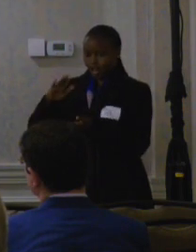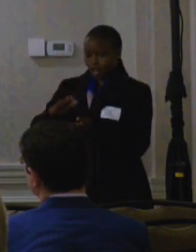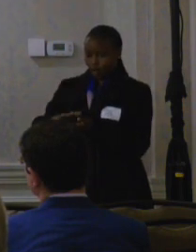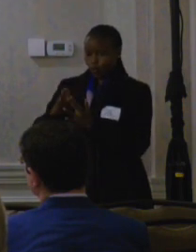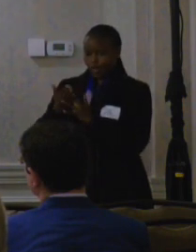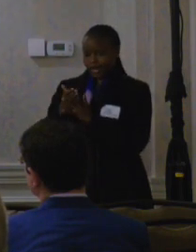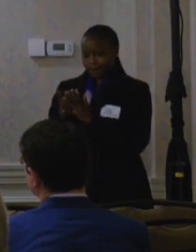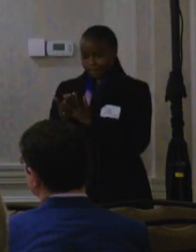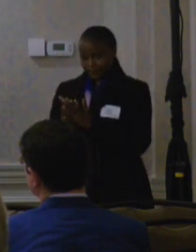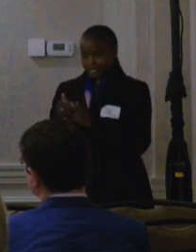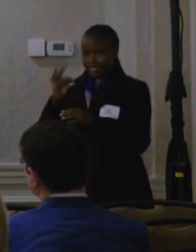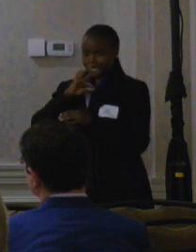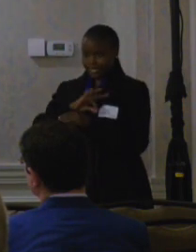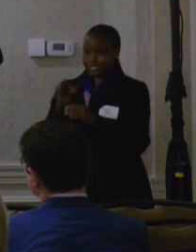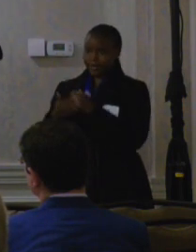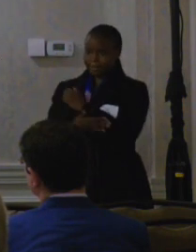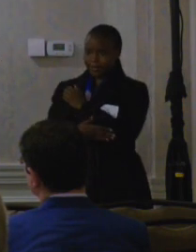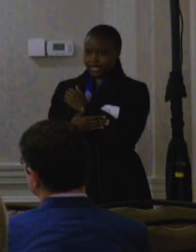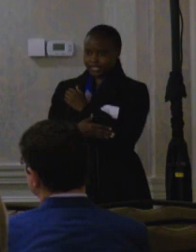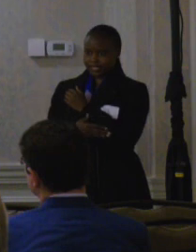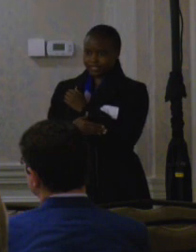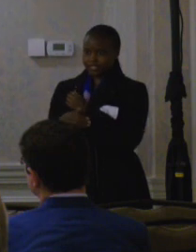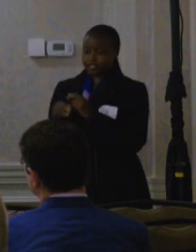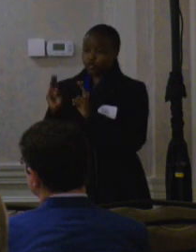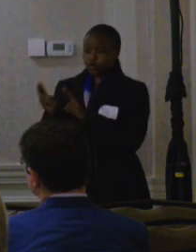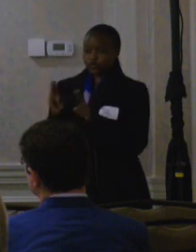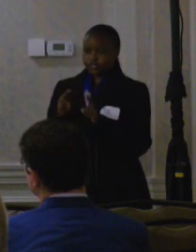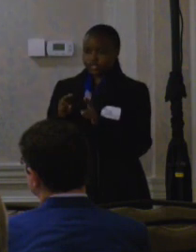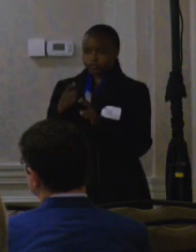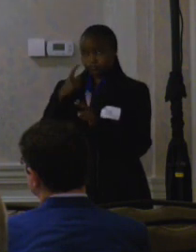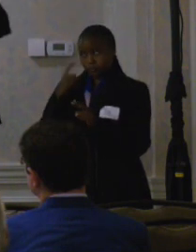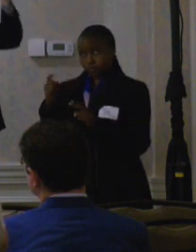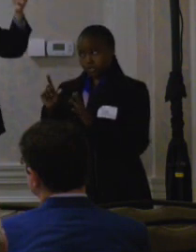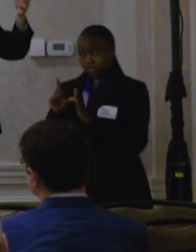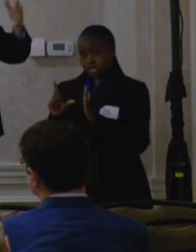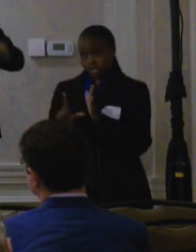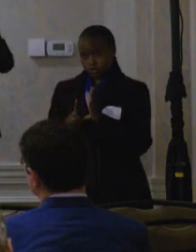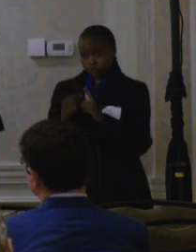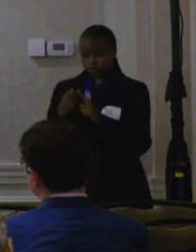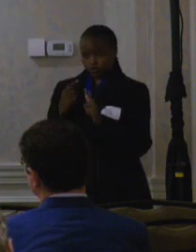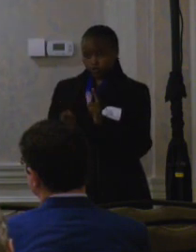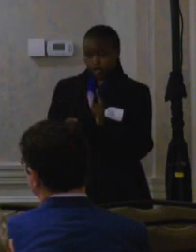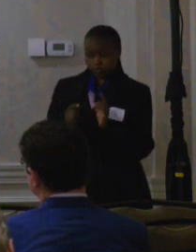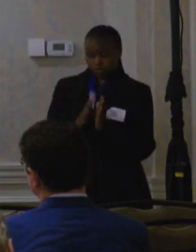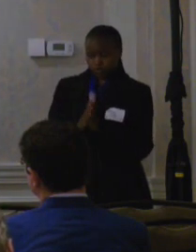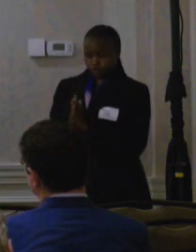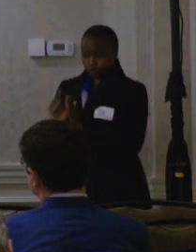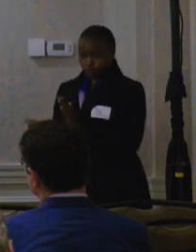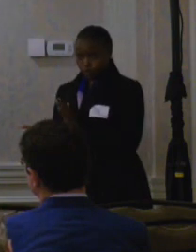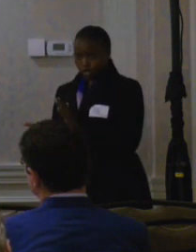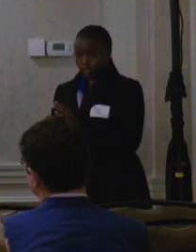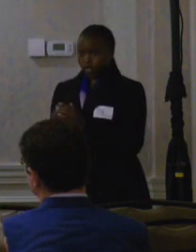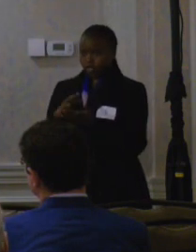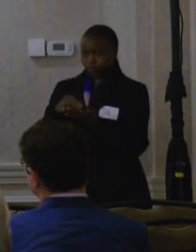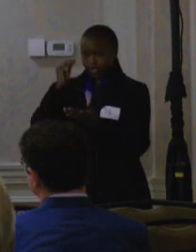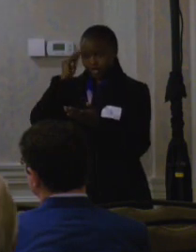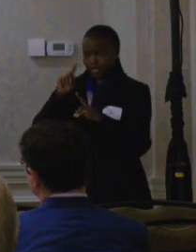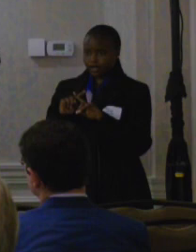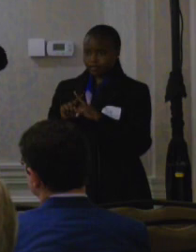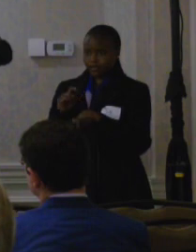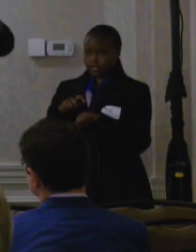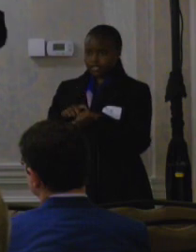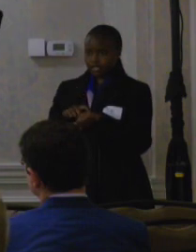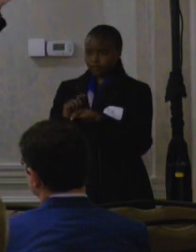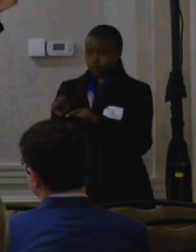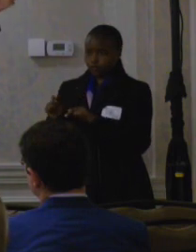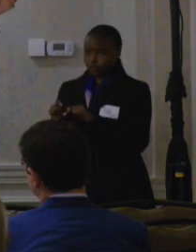middle income countries. Now, obviously, we can draw lessons from one place to another. We can learn, certainly, but when we're